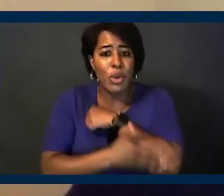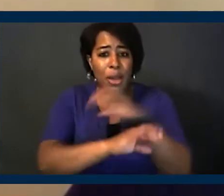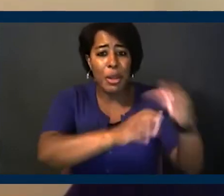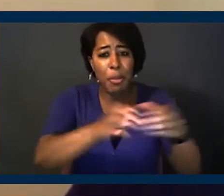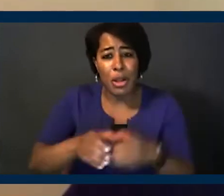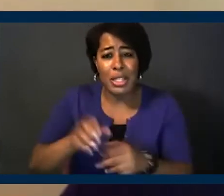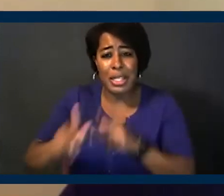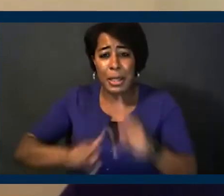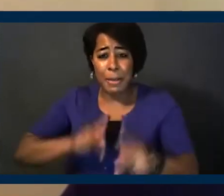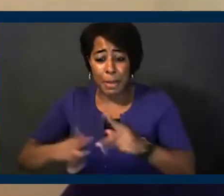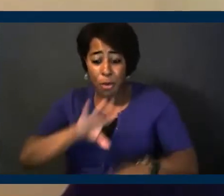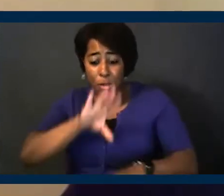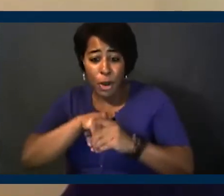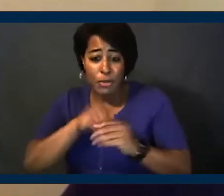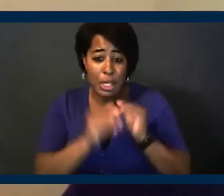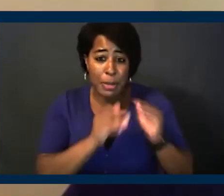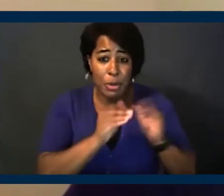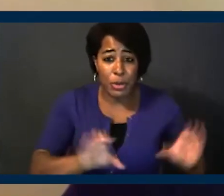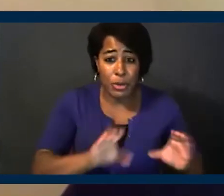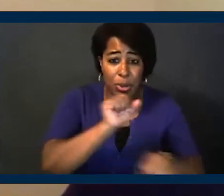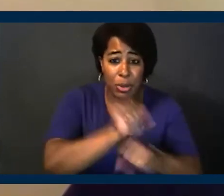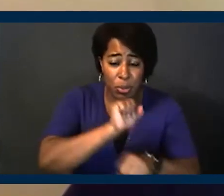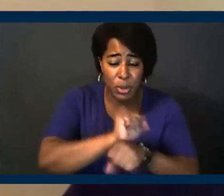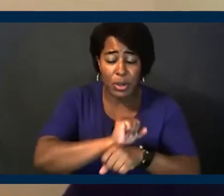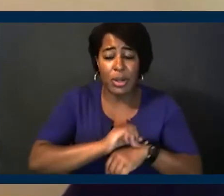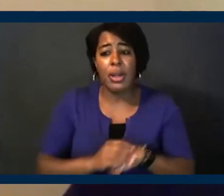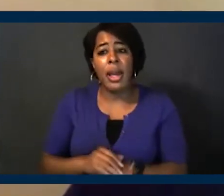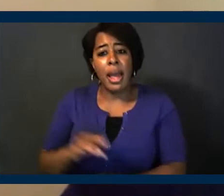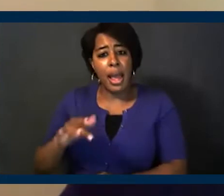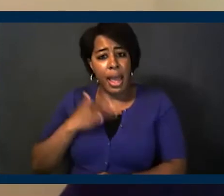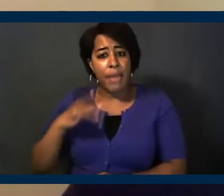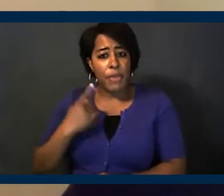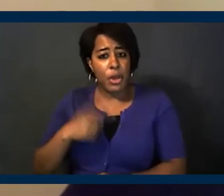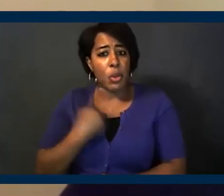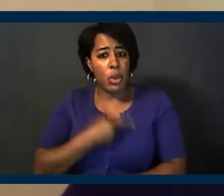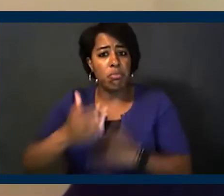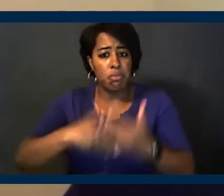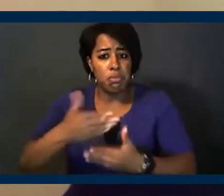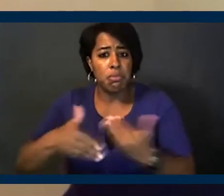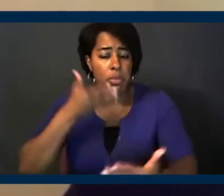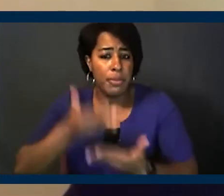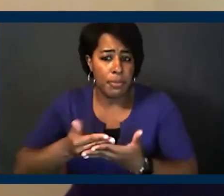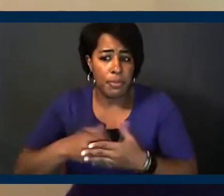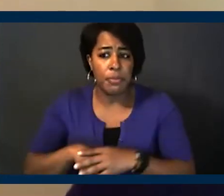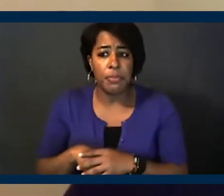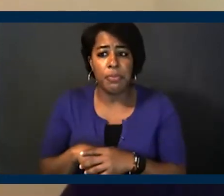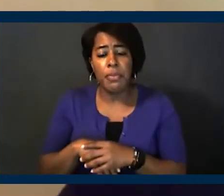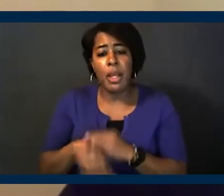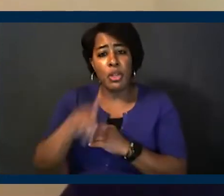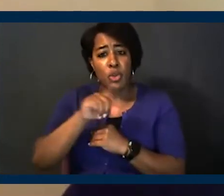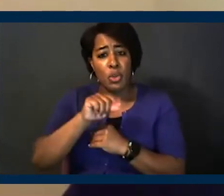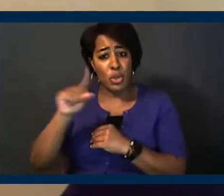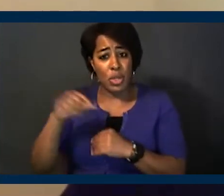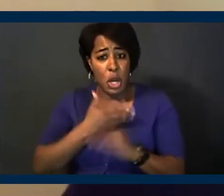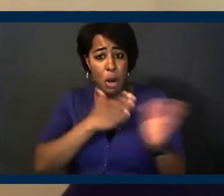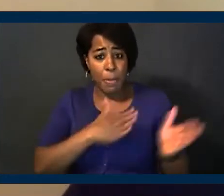who are doing the work. I will say that we are moving in the right direction. If you look at our platform that we released in 2020, it's